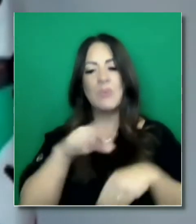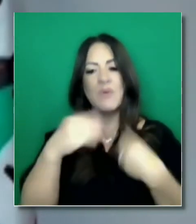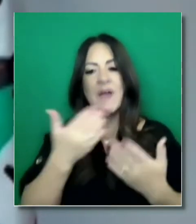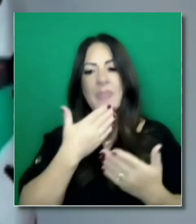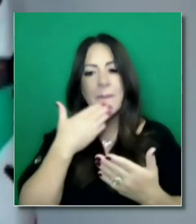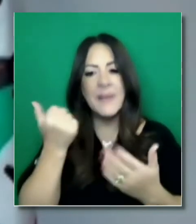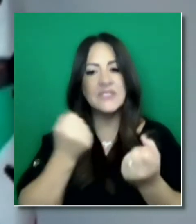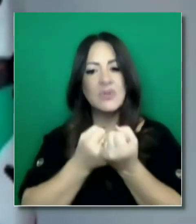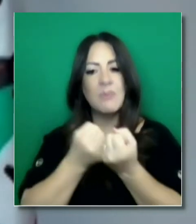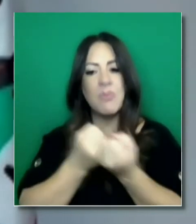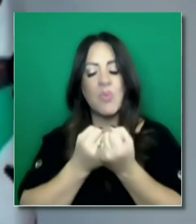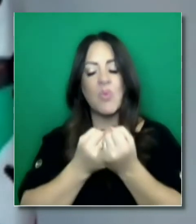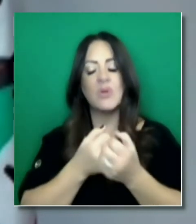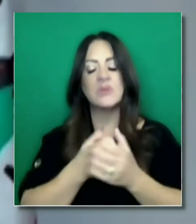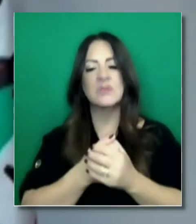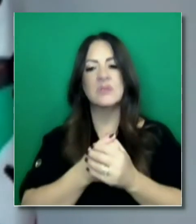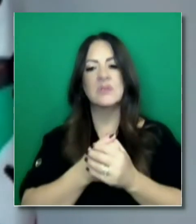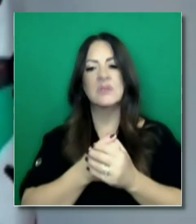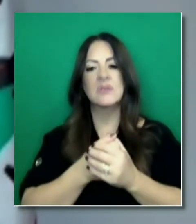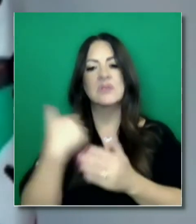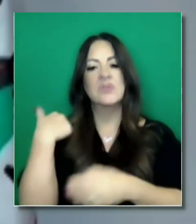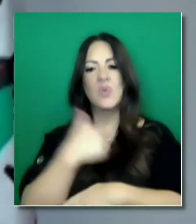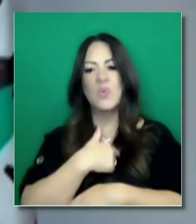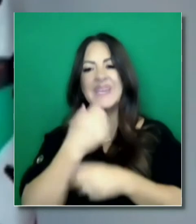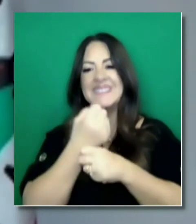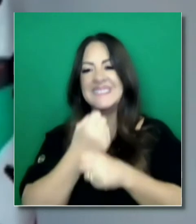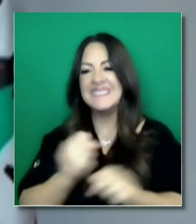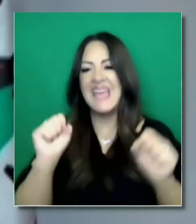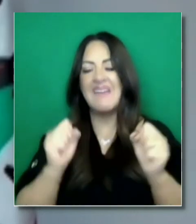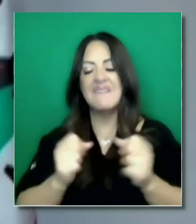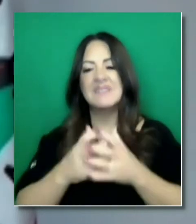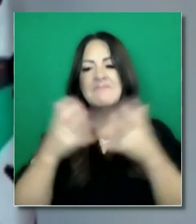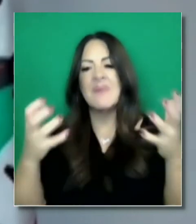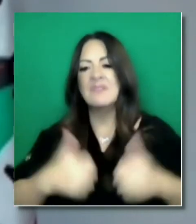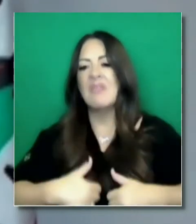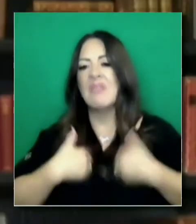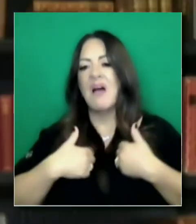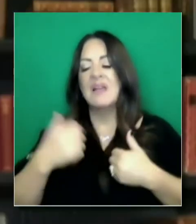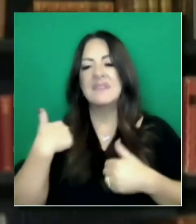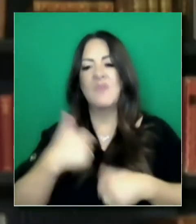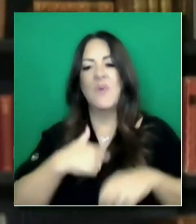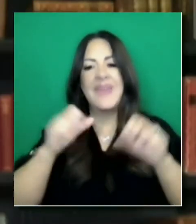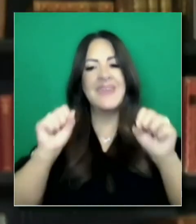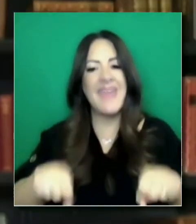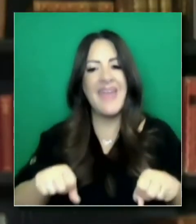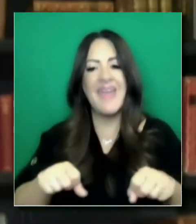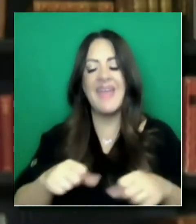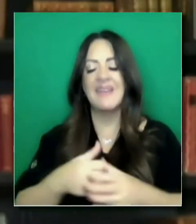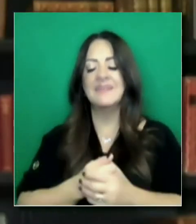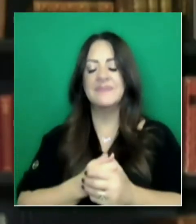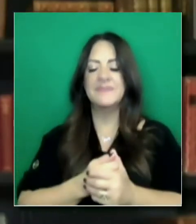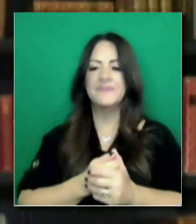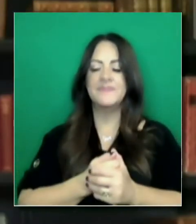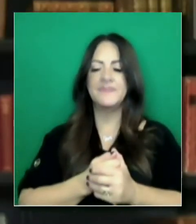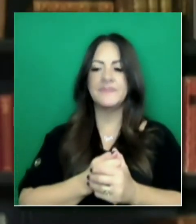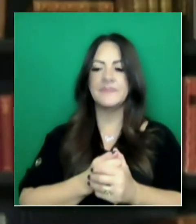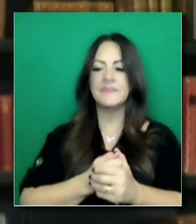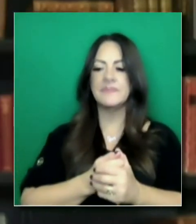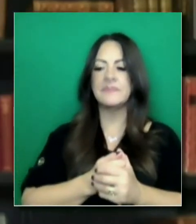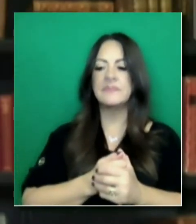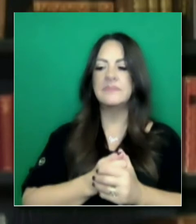in the state, so that we can ultimately save as many lives as we can. And Doctor, just if I may,